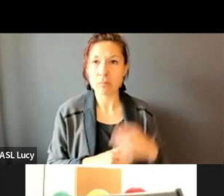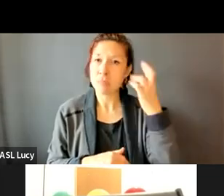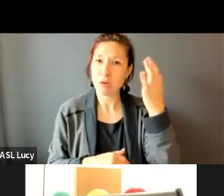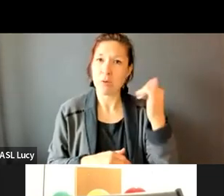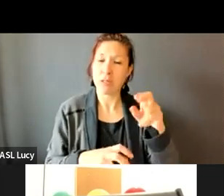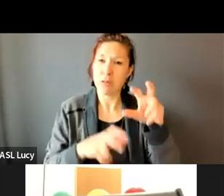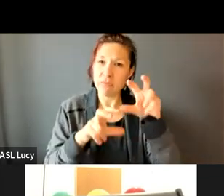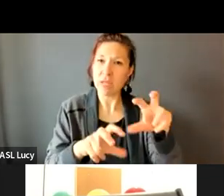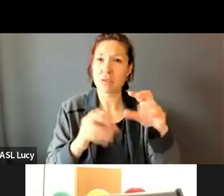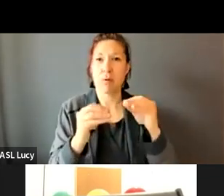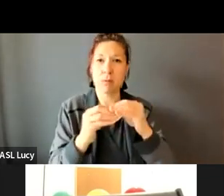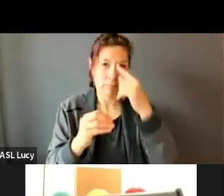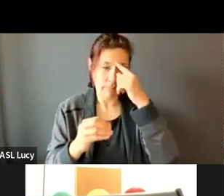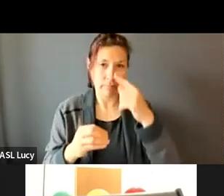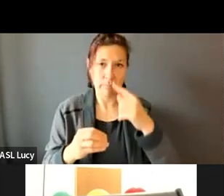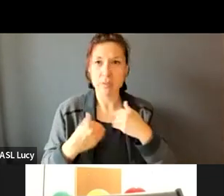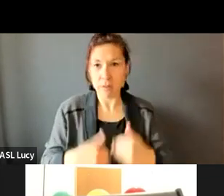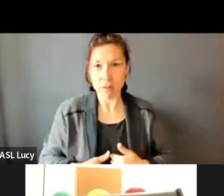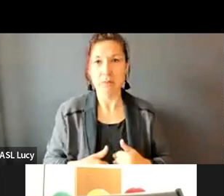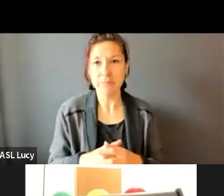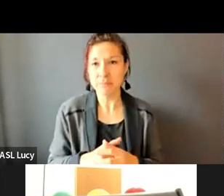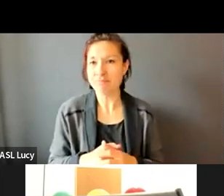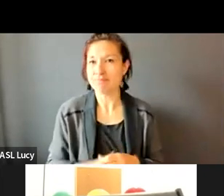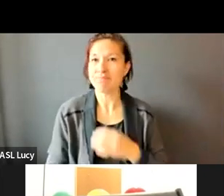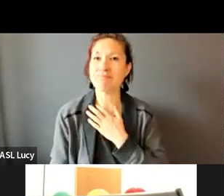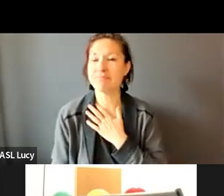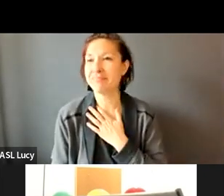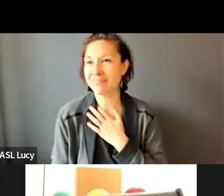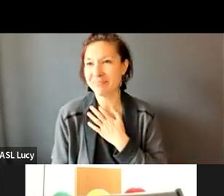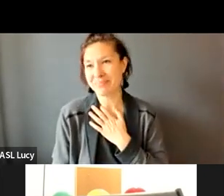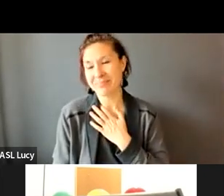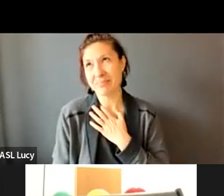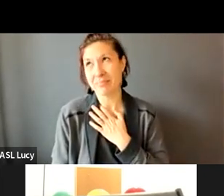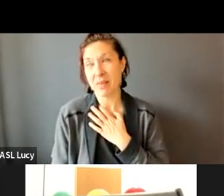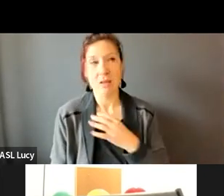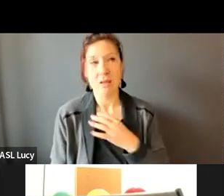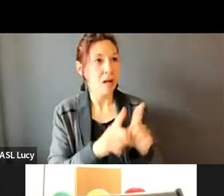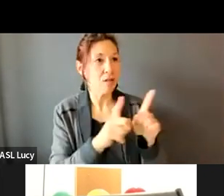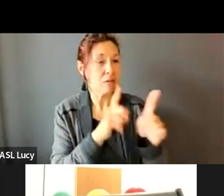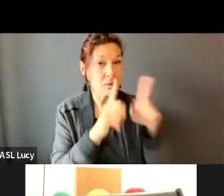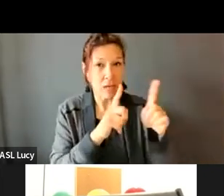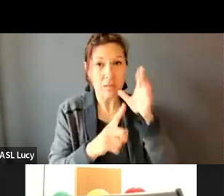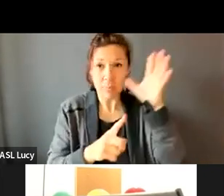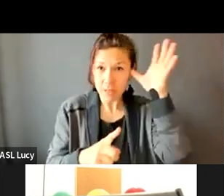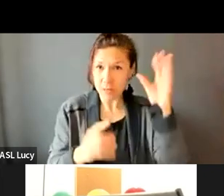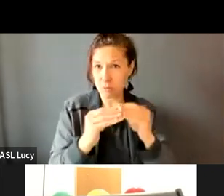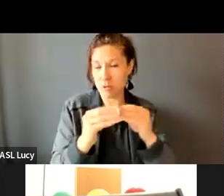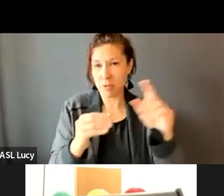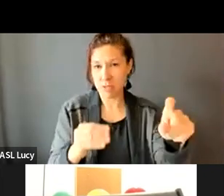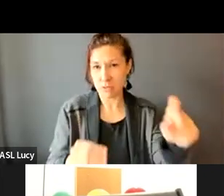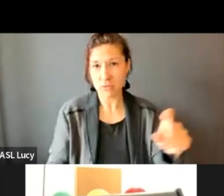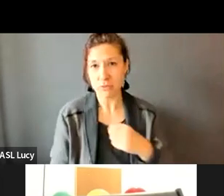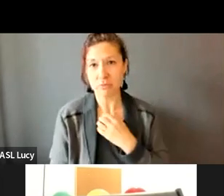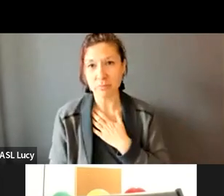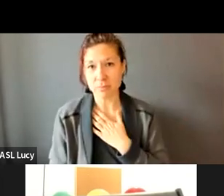and I think there's an important dialogue there to be had with our parents about what parents can look for and see um and